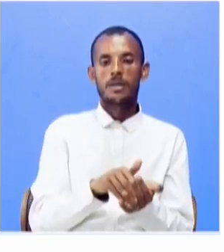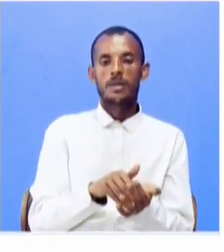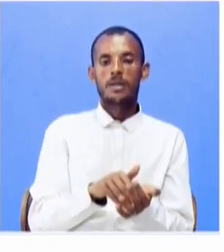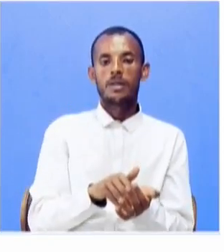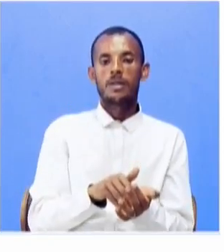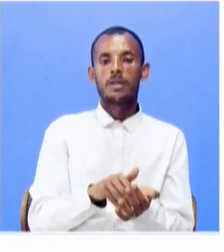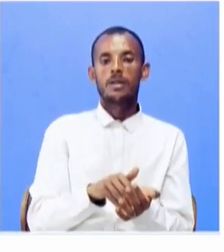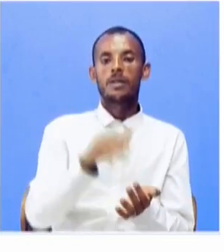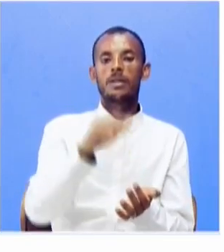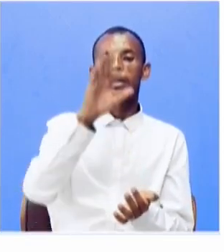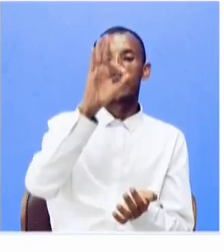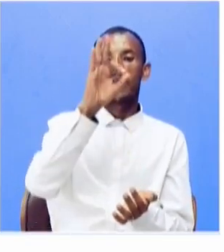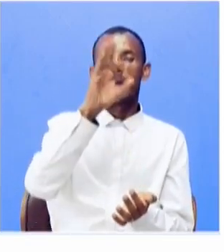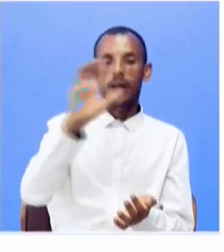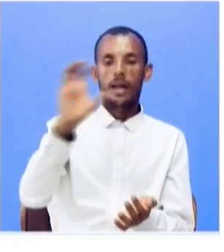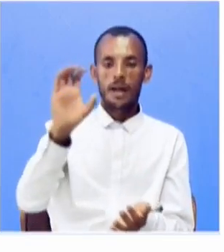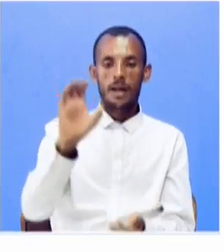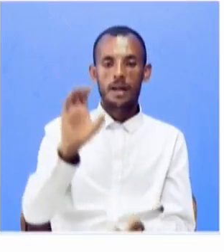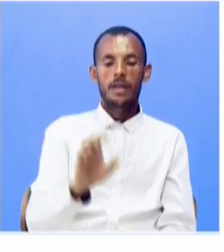10,900,